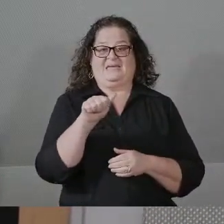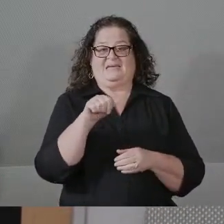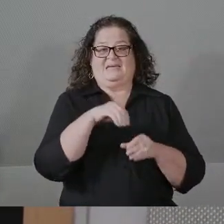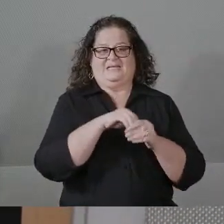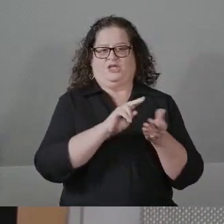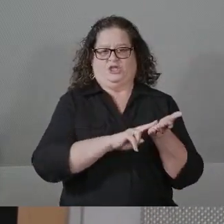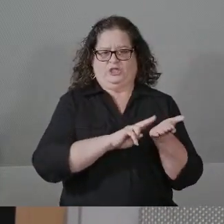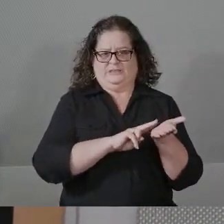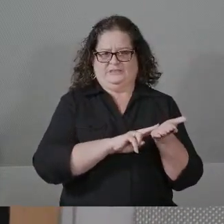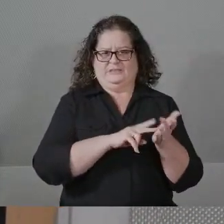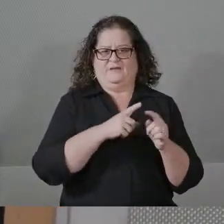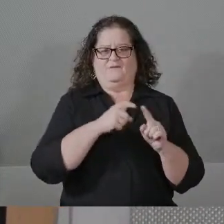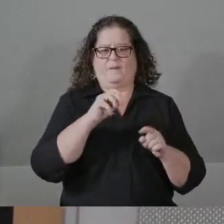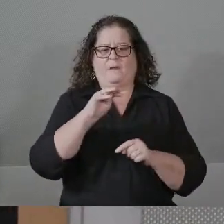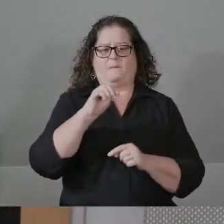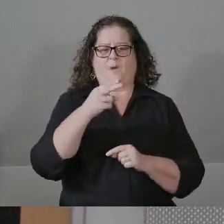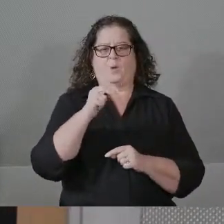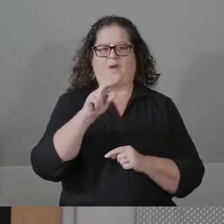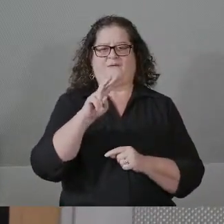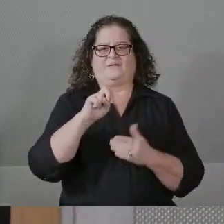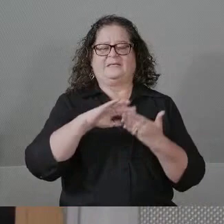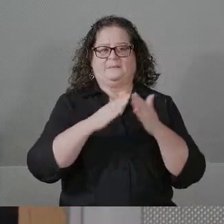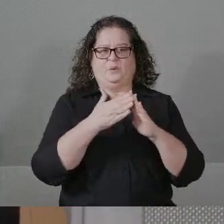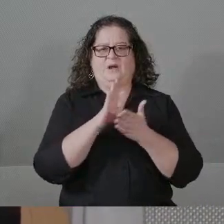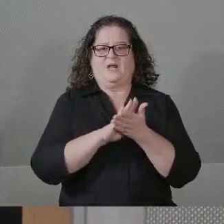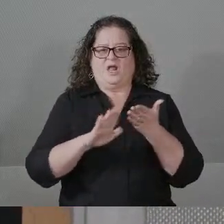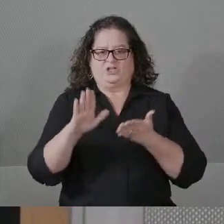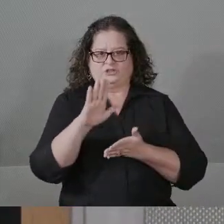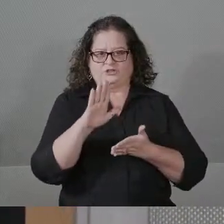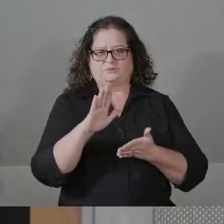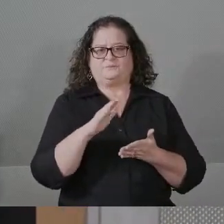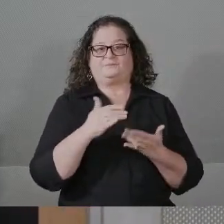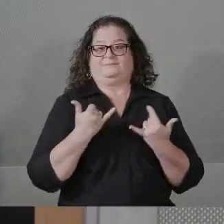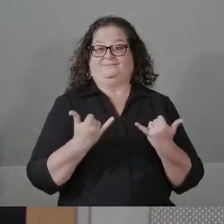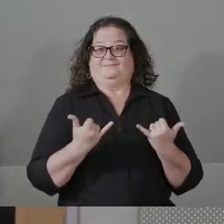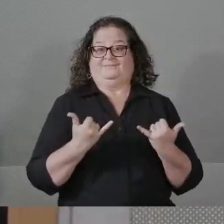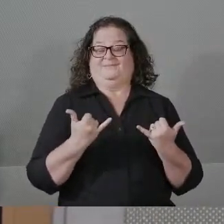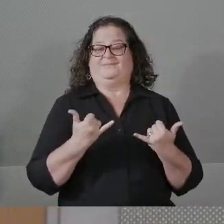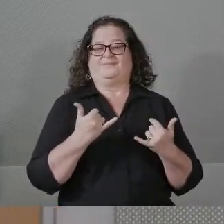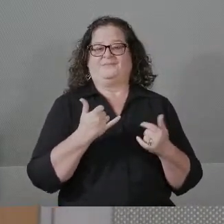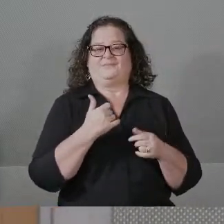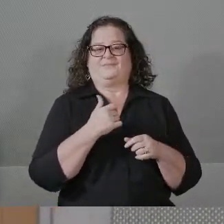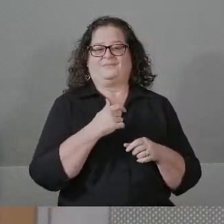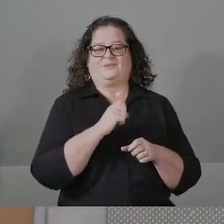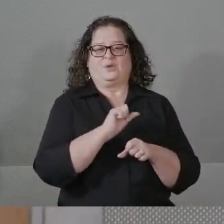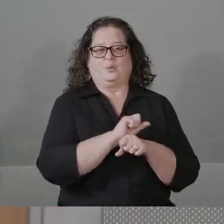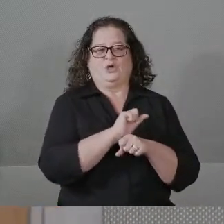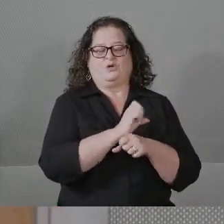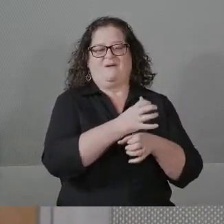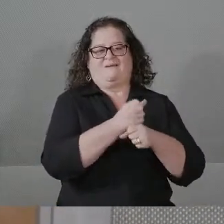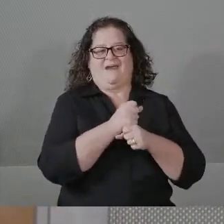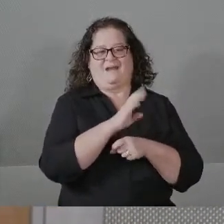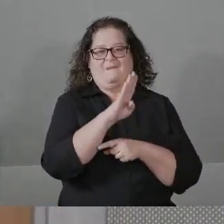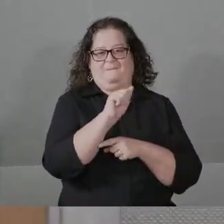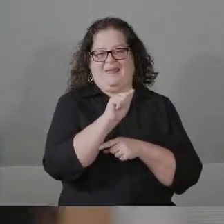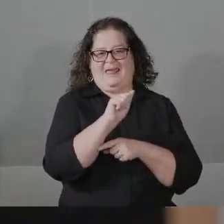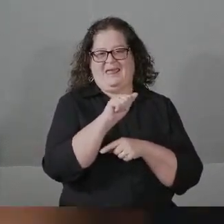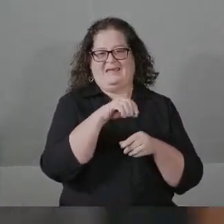from Mojave Community College in 2019, and she's currently pursuing a Bachelor of Science in Nursing at Arizona State